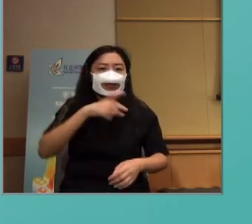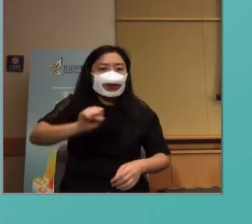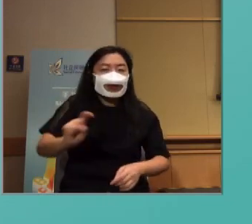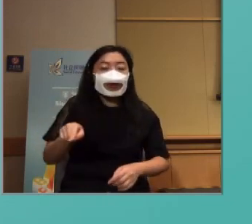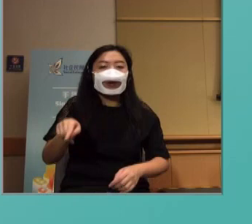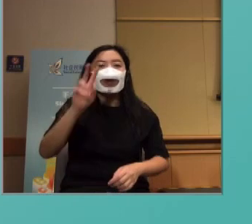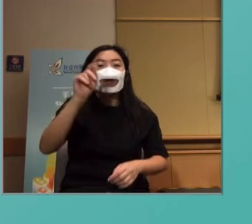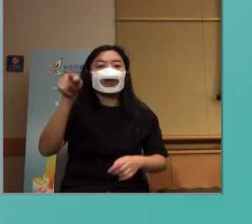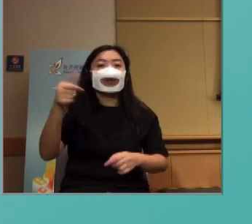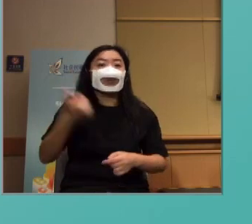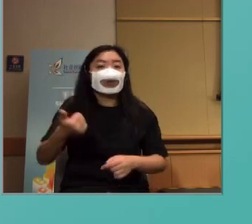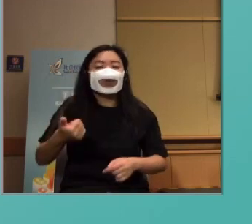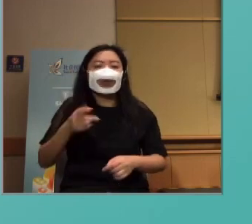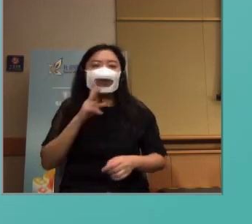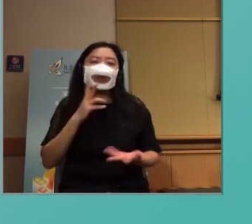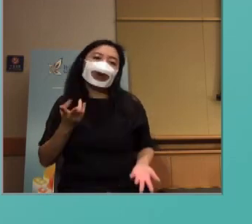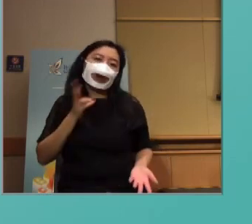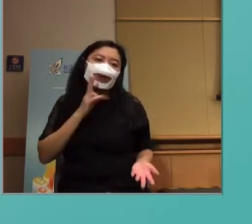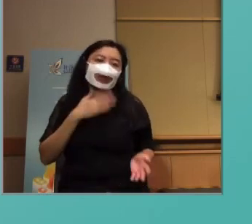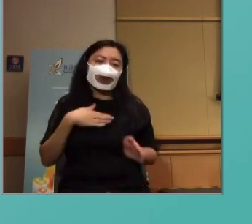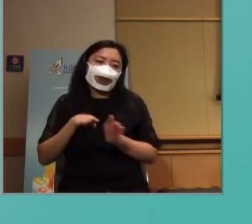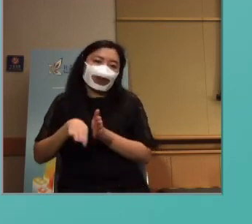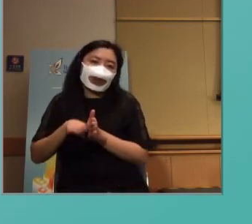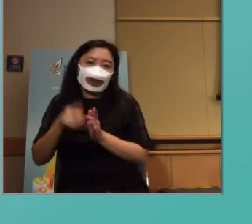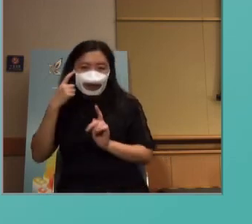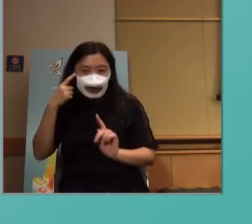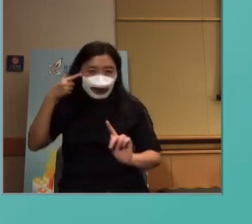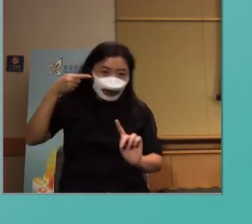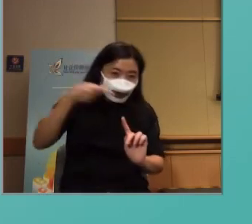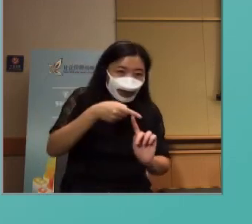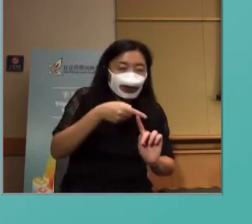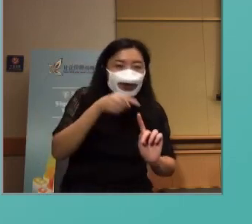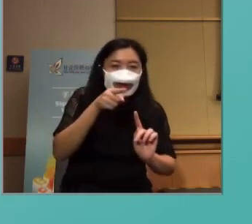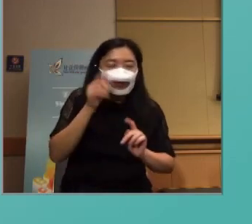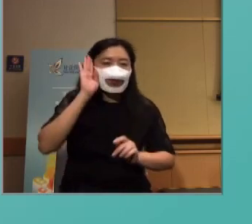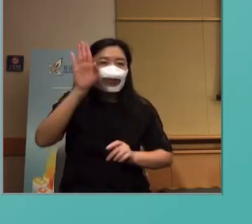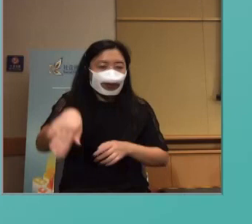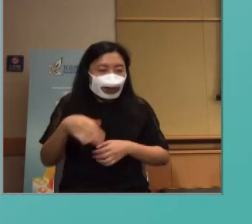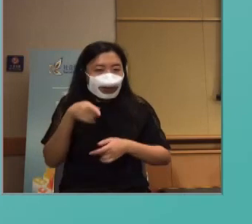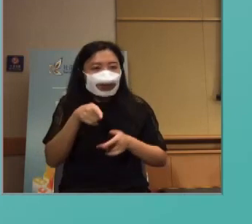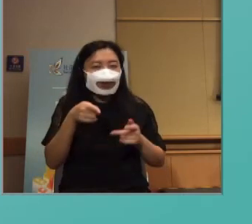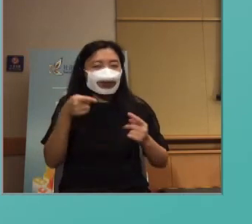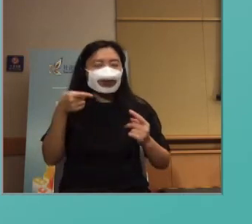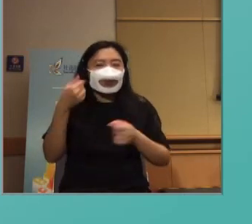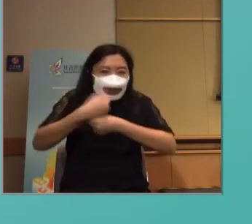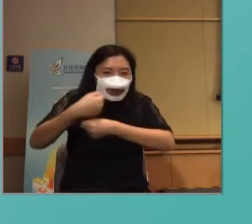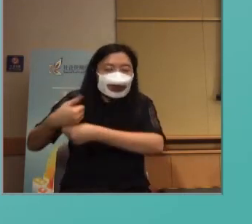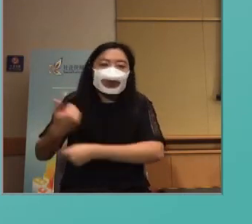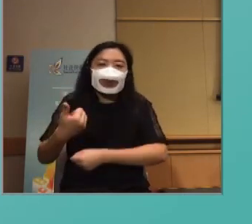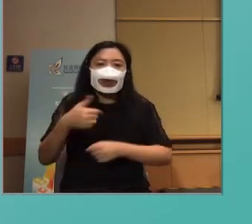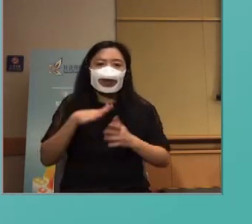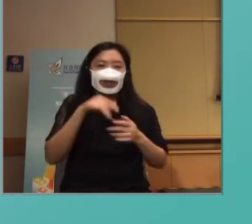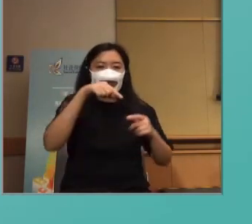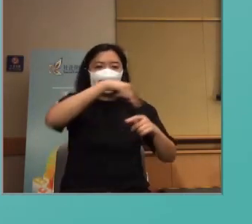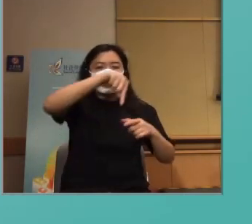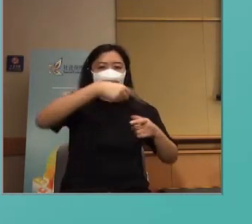for the market, your target market, and you have your target market consume it directly from you via something